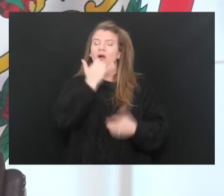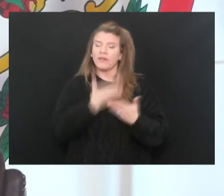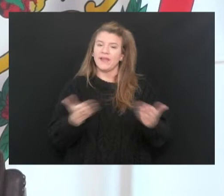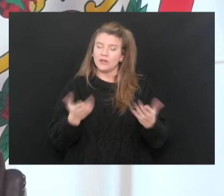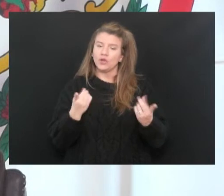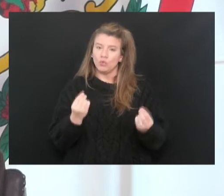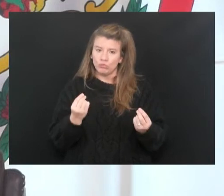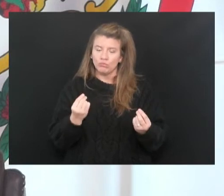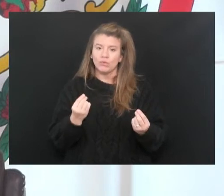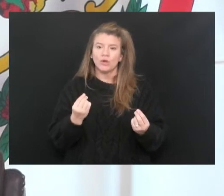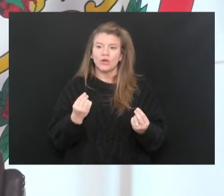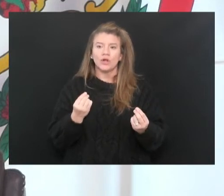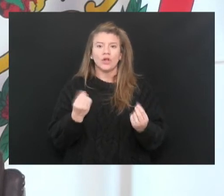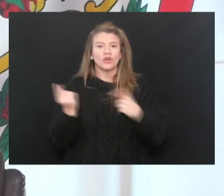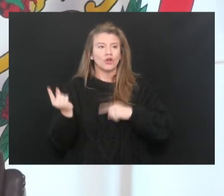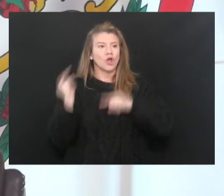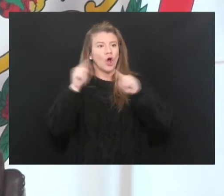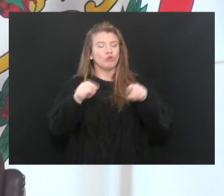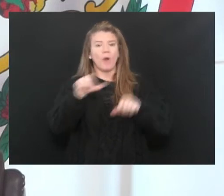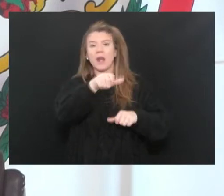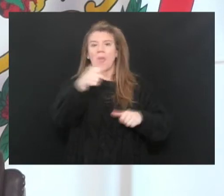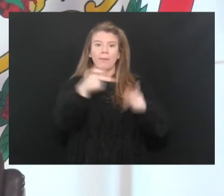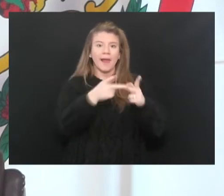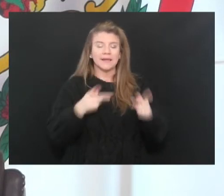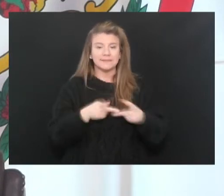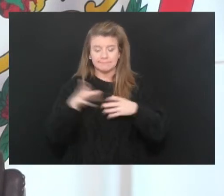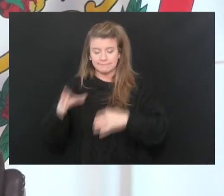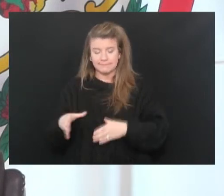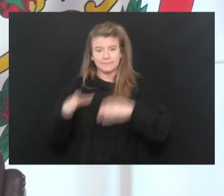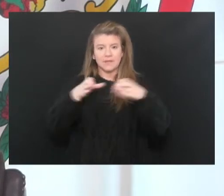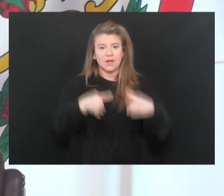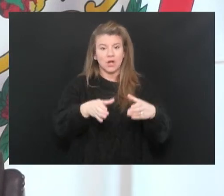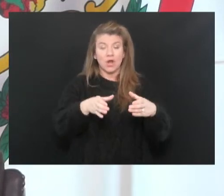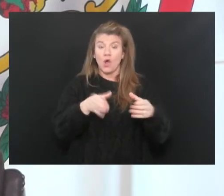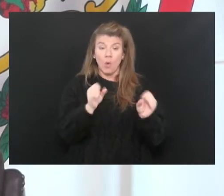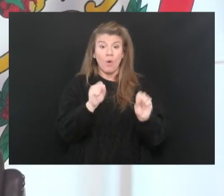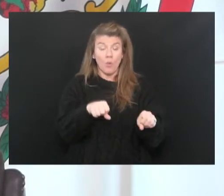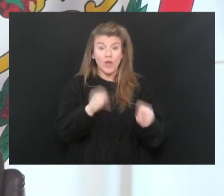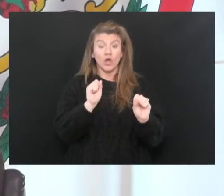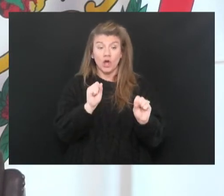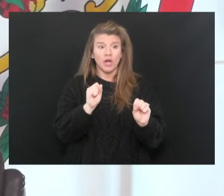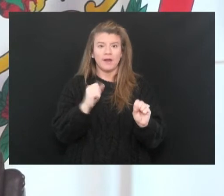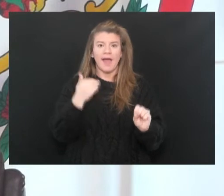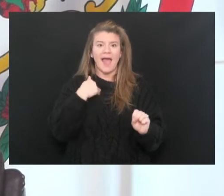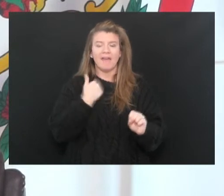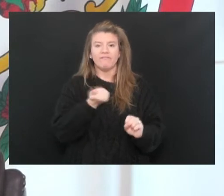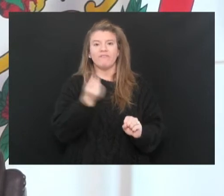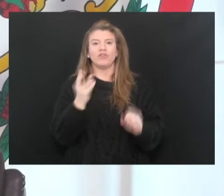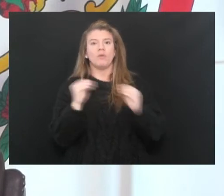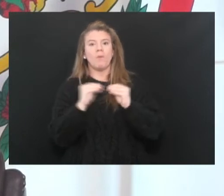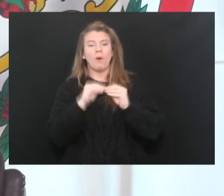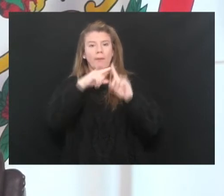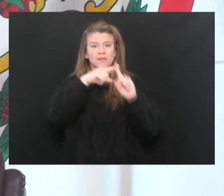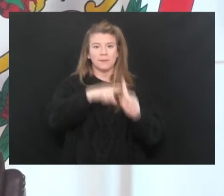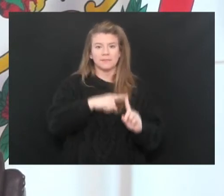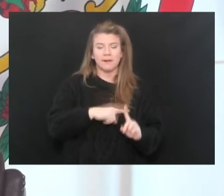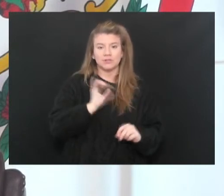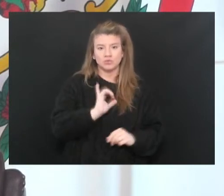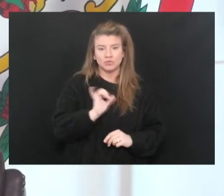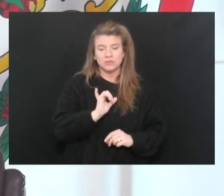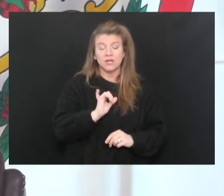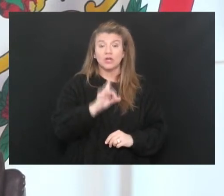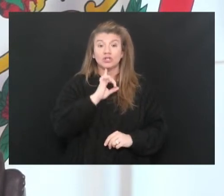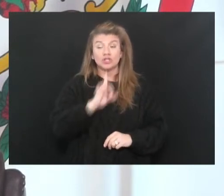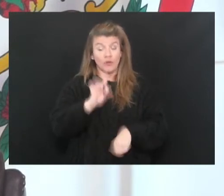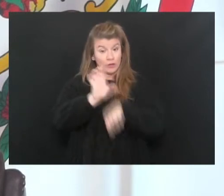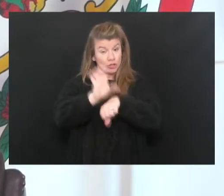do to go off to another place when we could very well end up with a couple of other kids positive. So from our